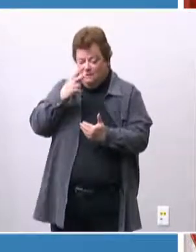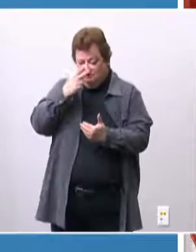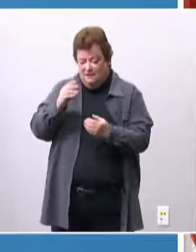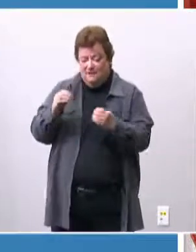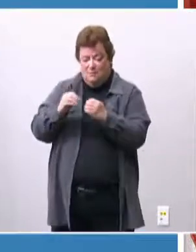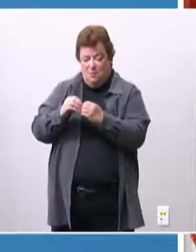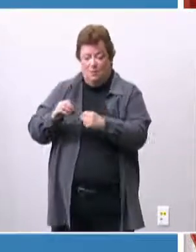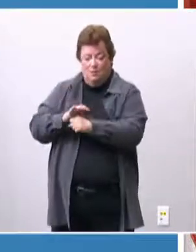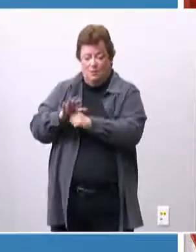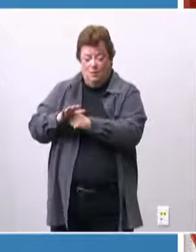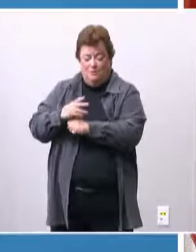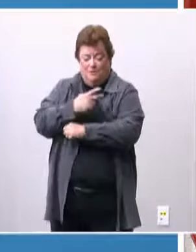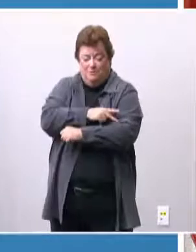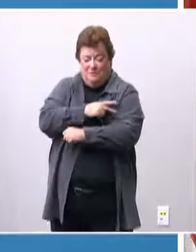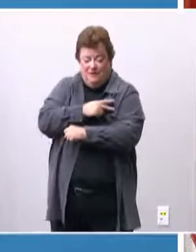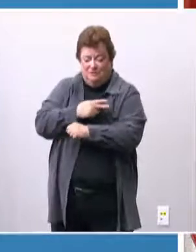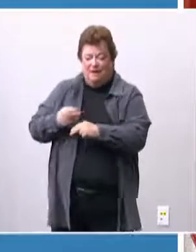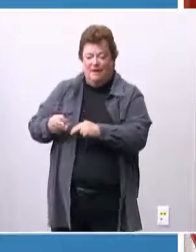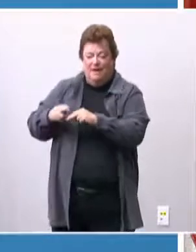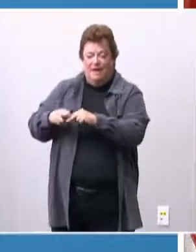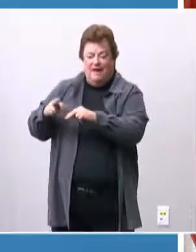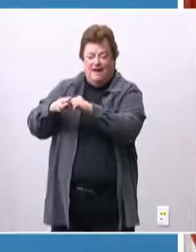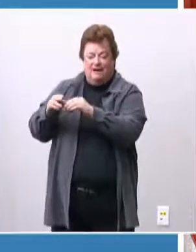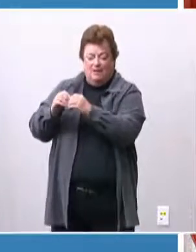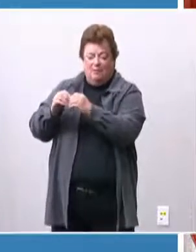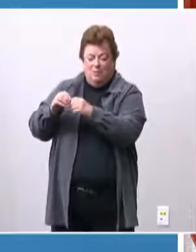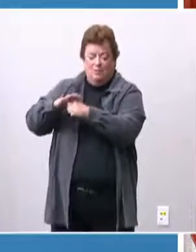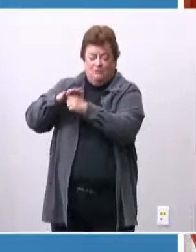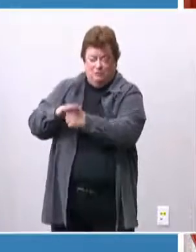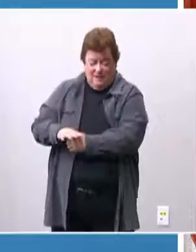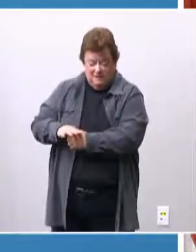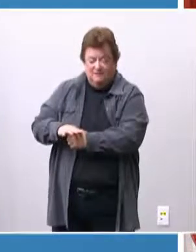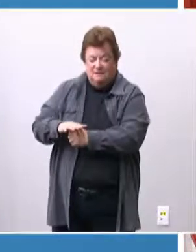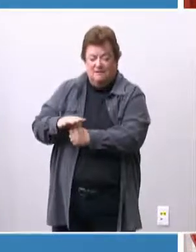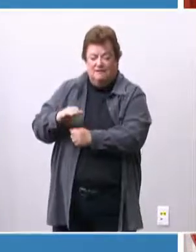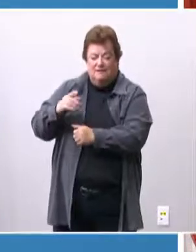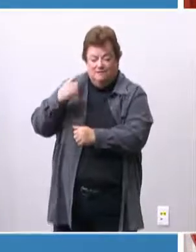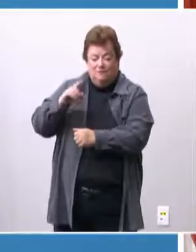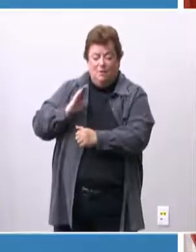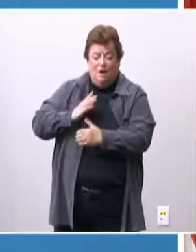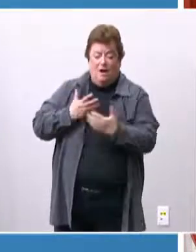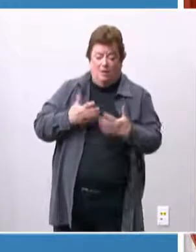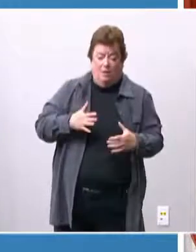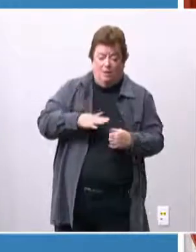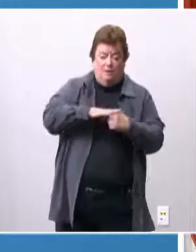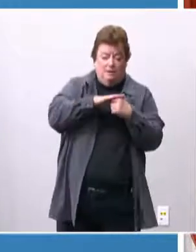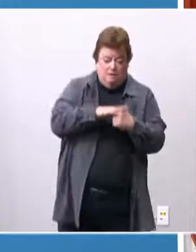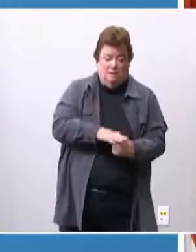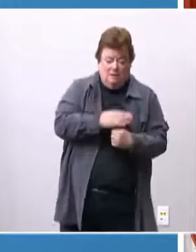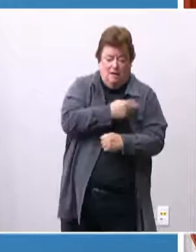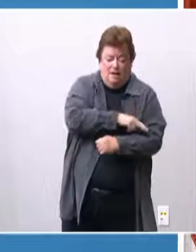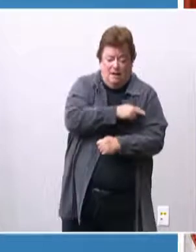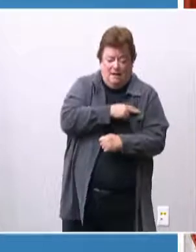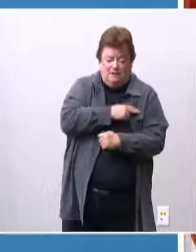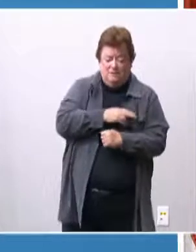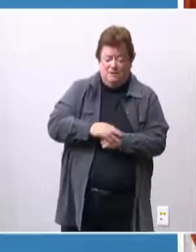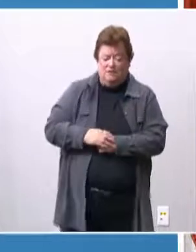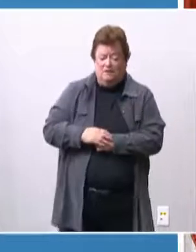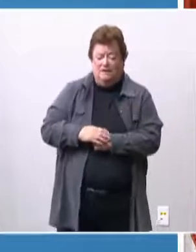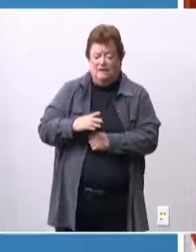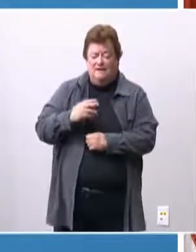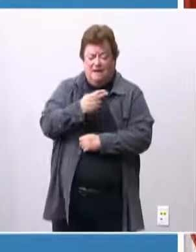COVID-19 patients, adding even more stress on our already strained healthcare system. Local hospital